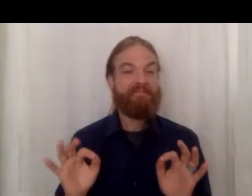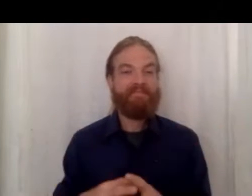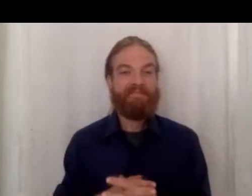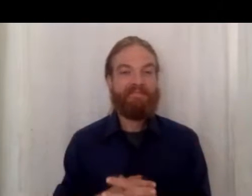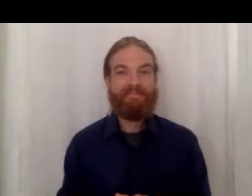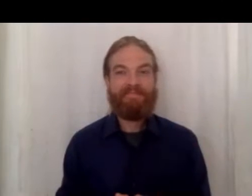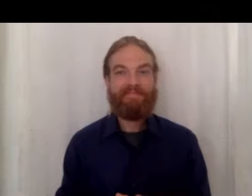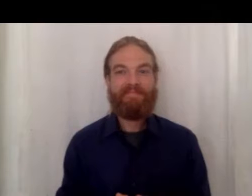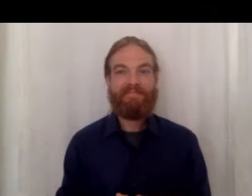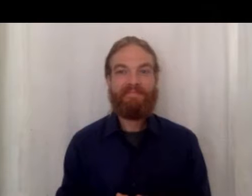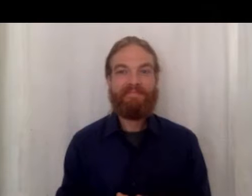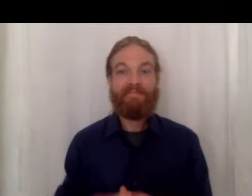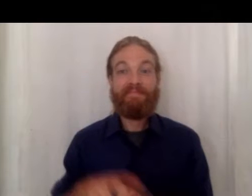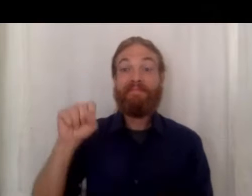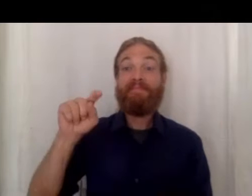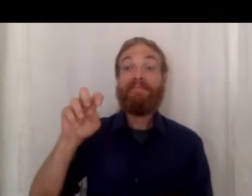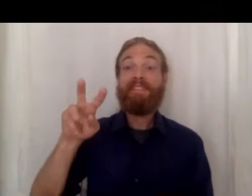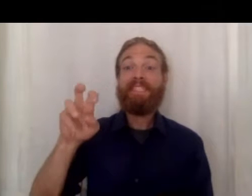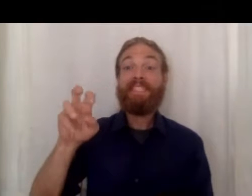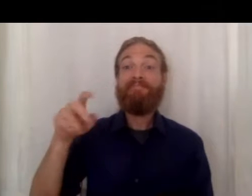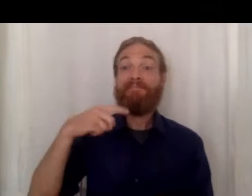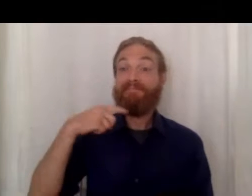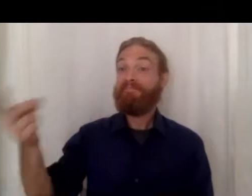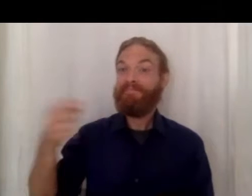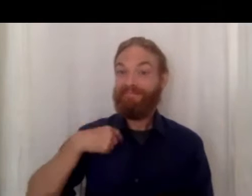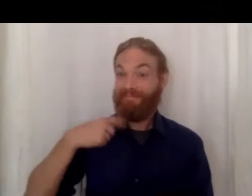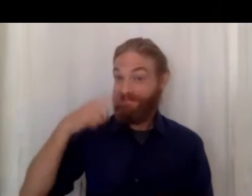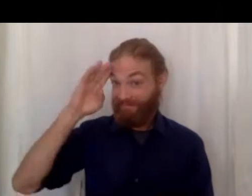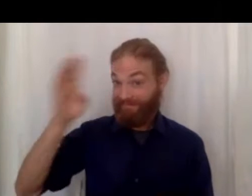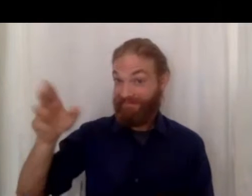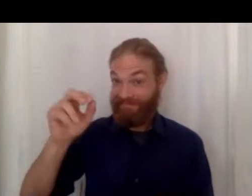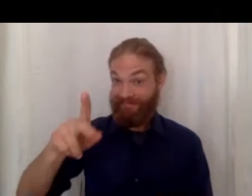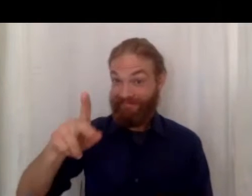done. who's been Thank you. Thank you so much. Thank you. Thank you so much.